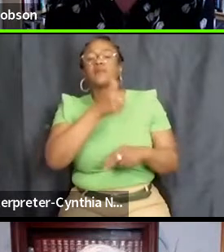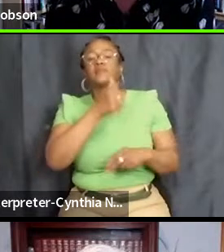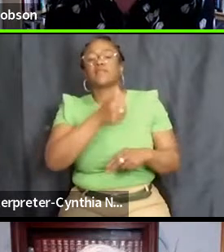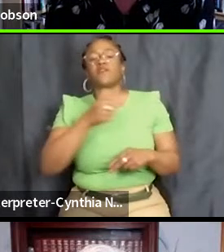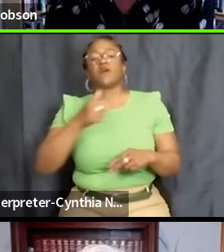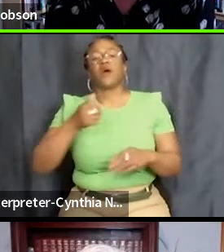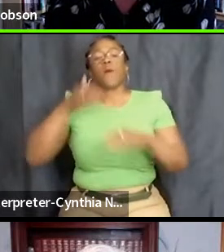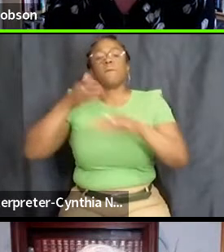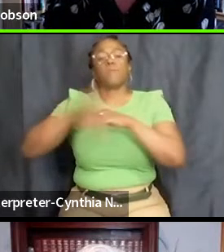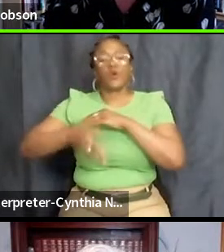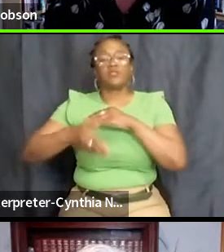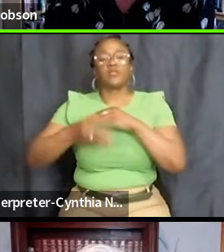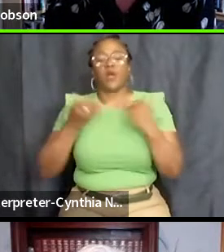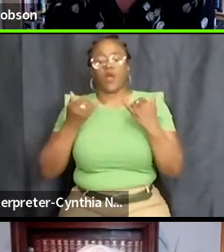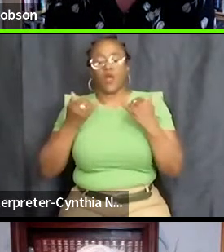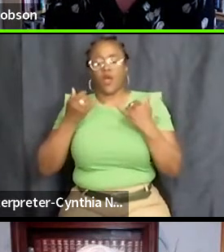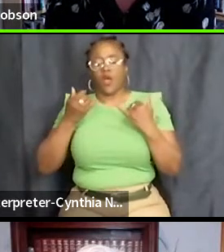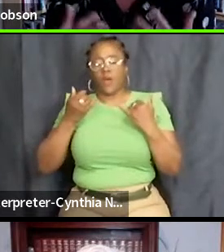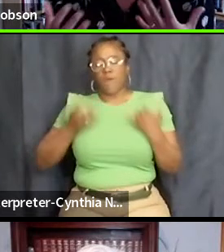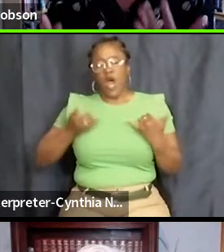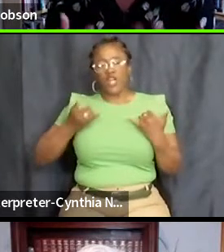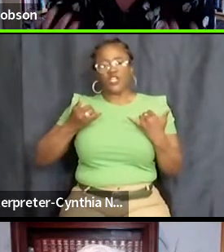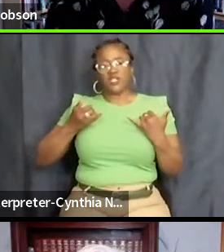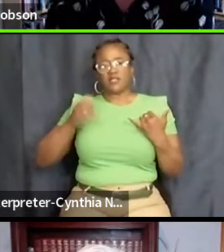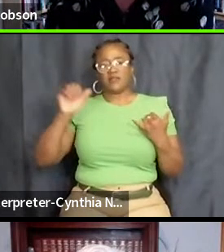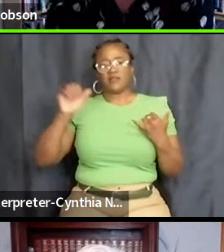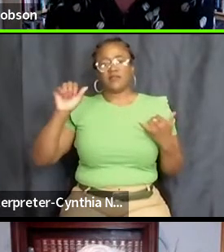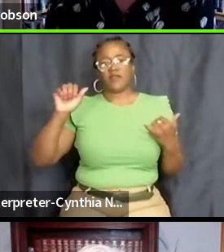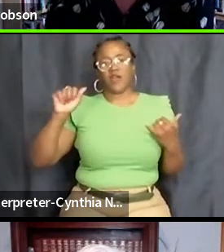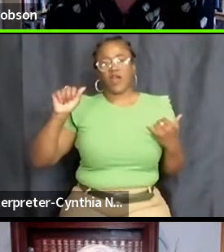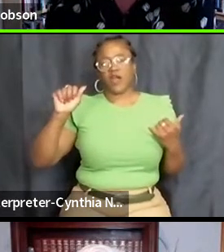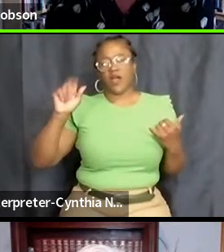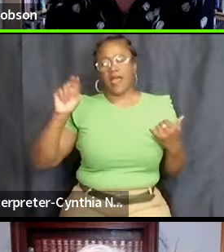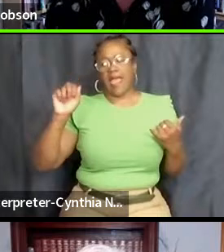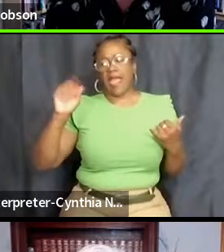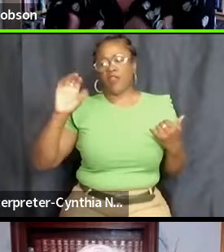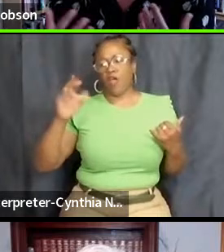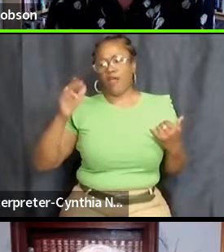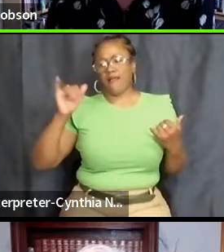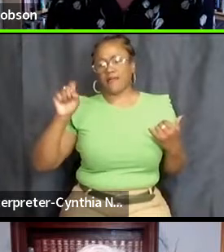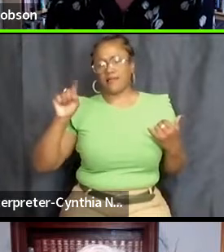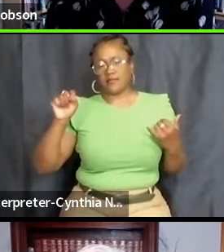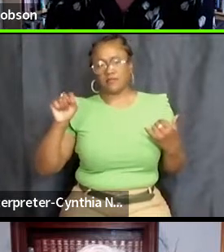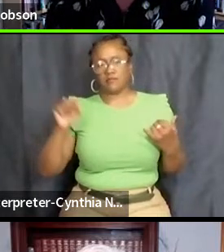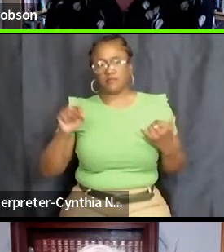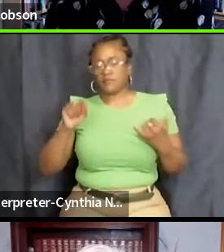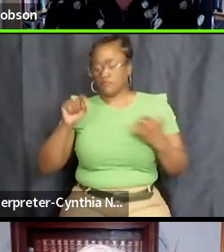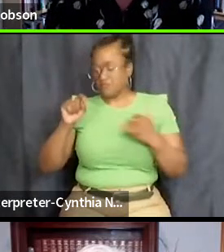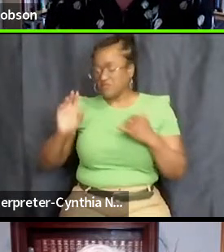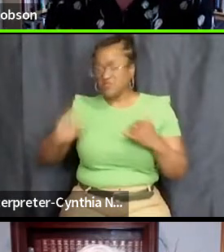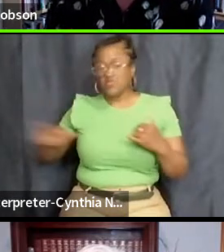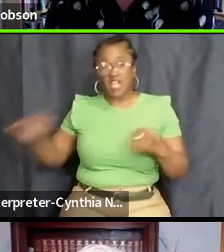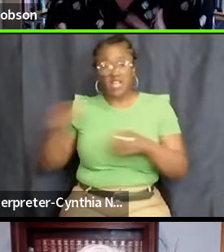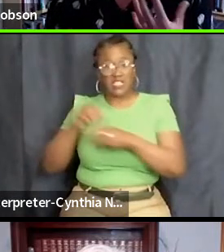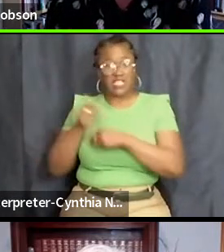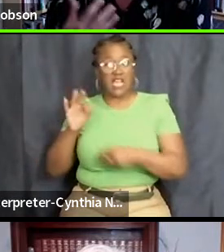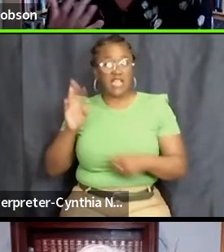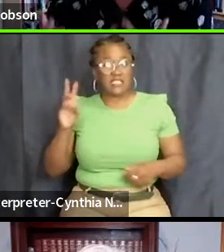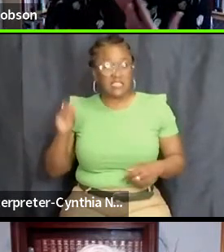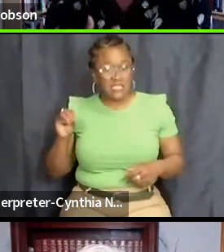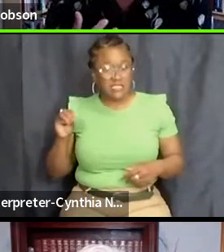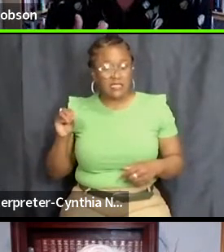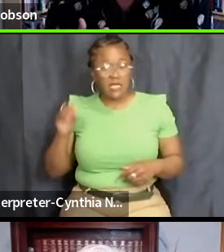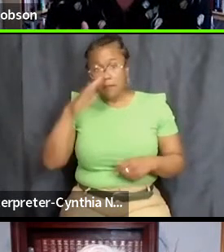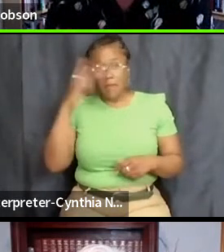postmodernist anarchist. And he also said, I'm a 60s child. I found Black nationalism as a lifesaver, but he